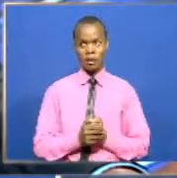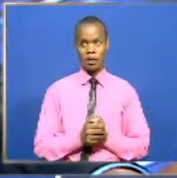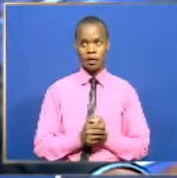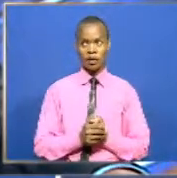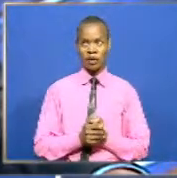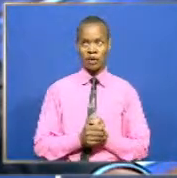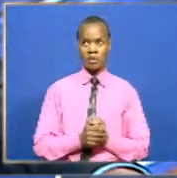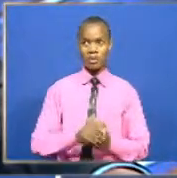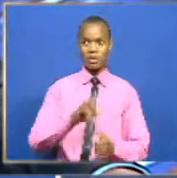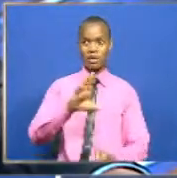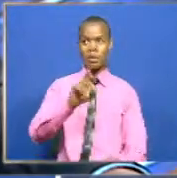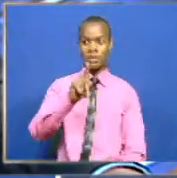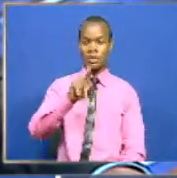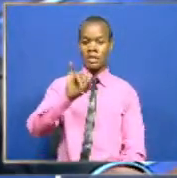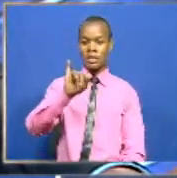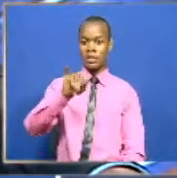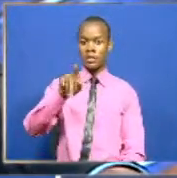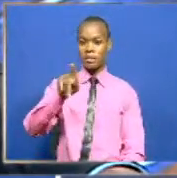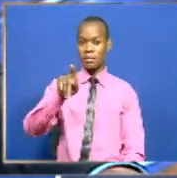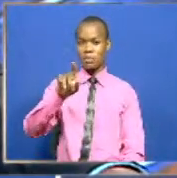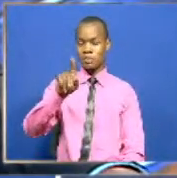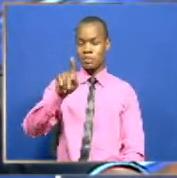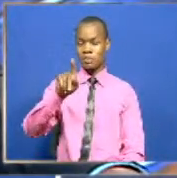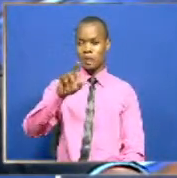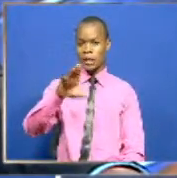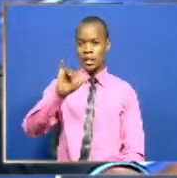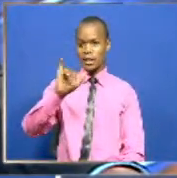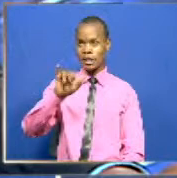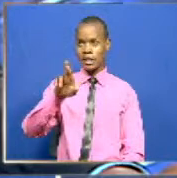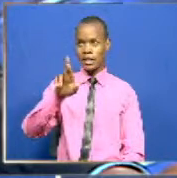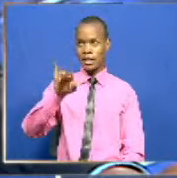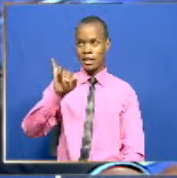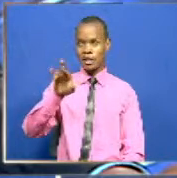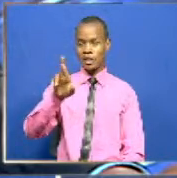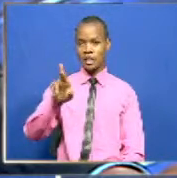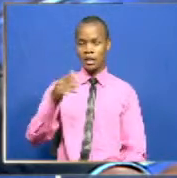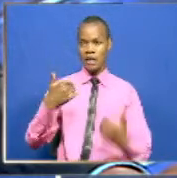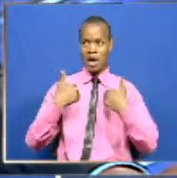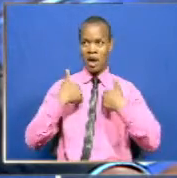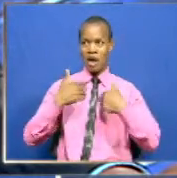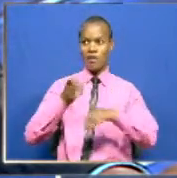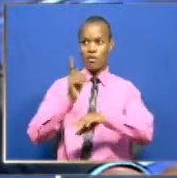Chepchirchir has won the women oldie.